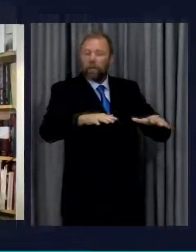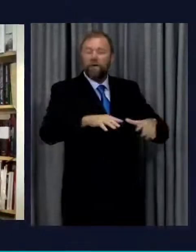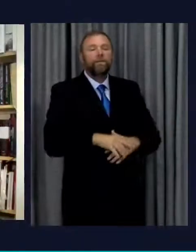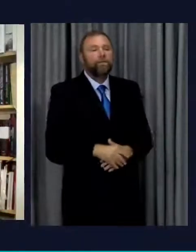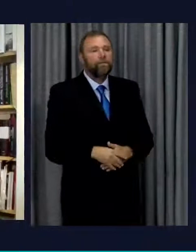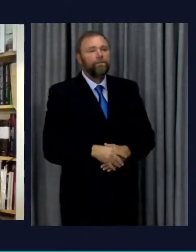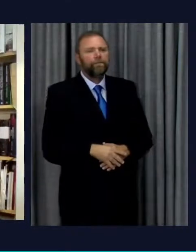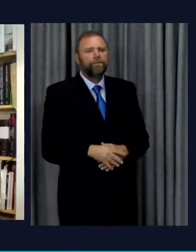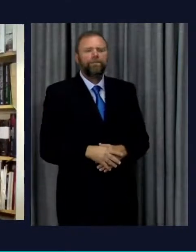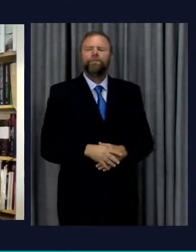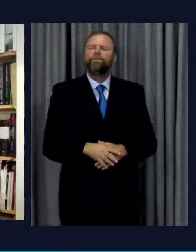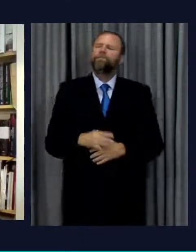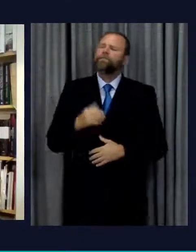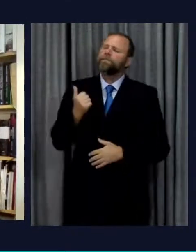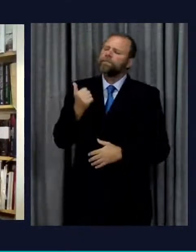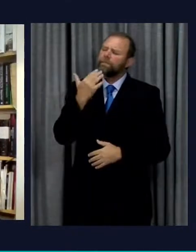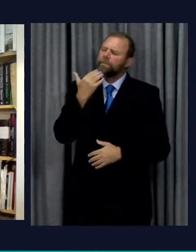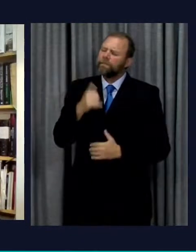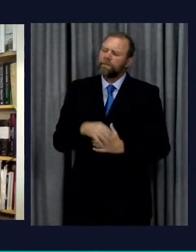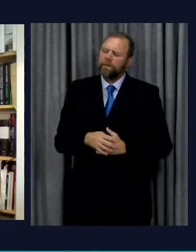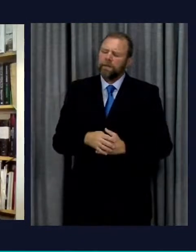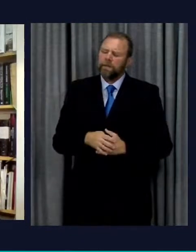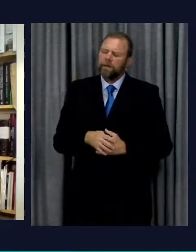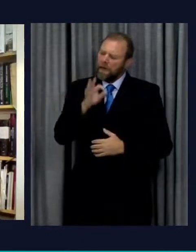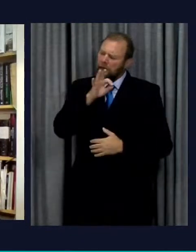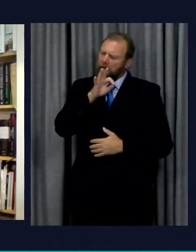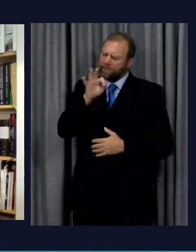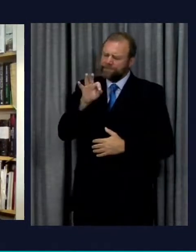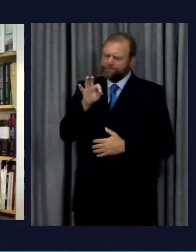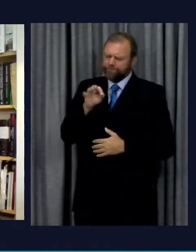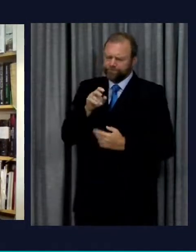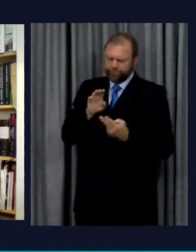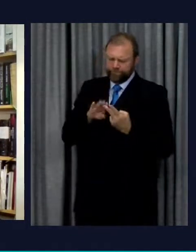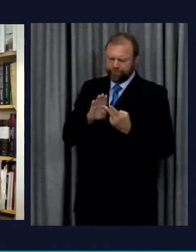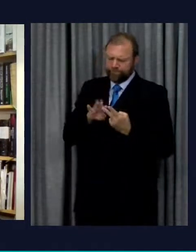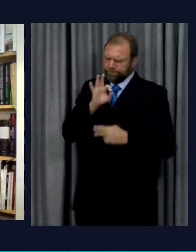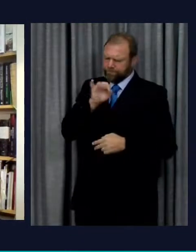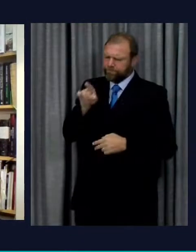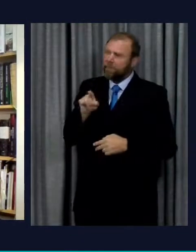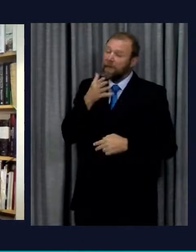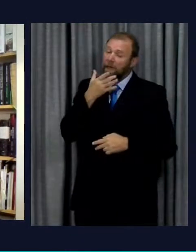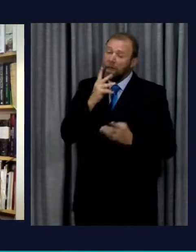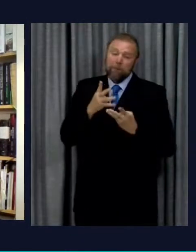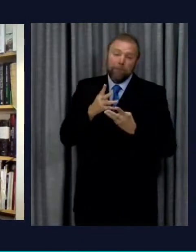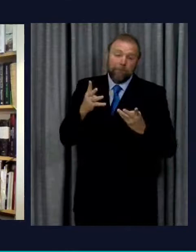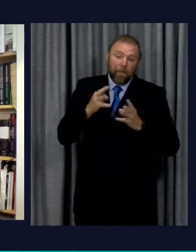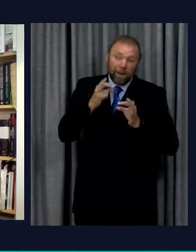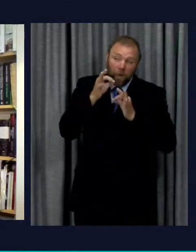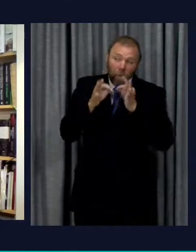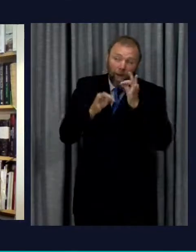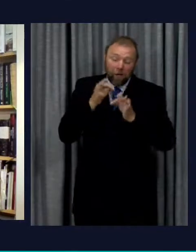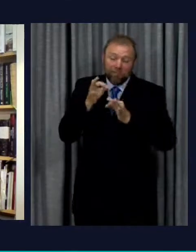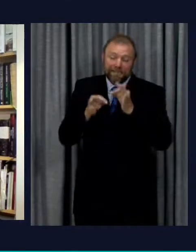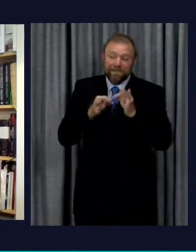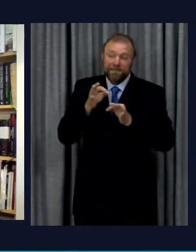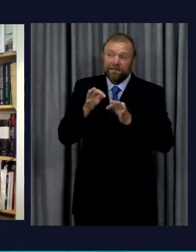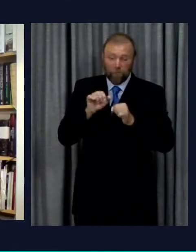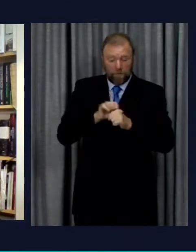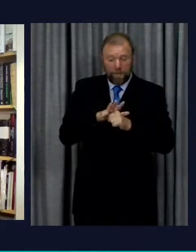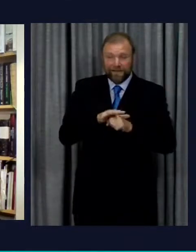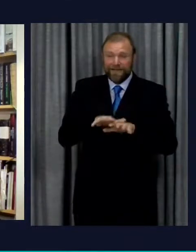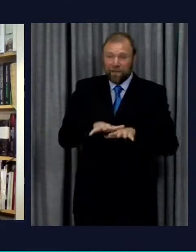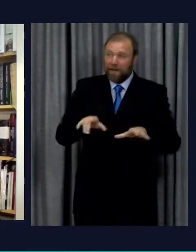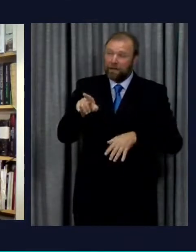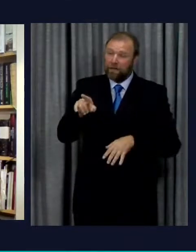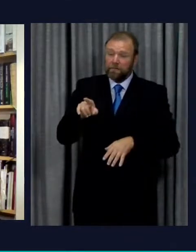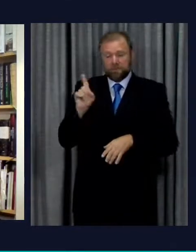ask you separately about where the government now stands on the issue of a public inquiry into the pandemic in Wales, a Welsh-specific one?